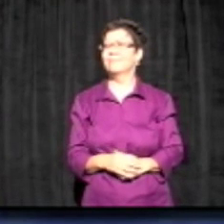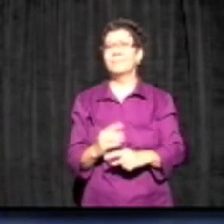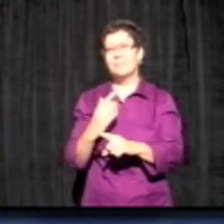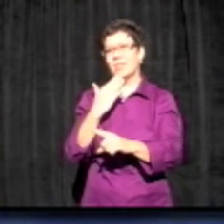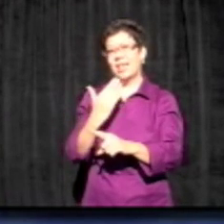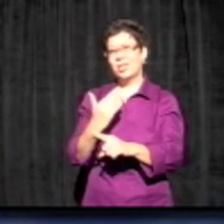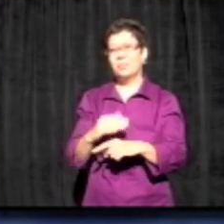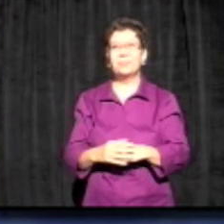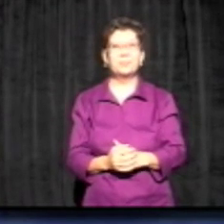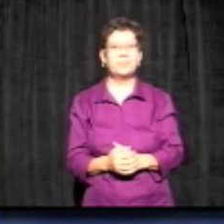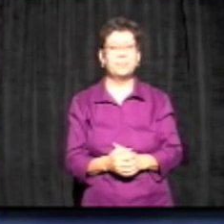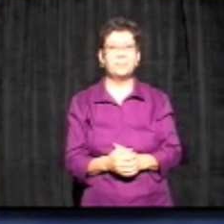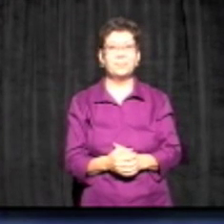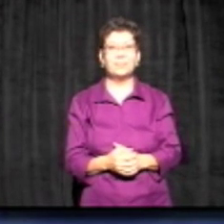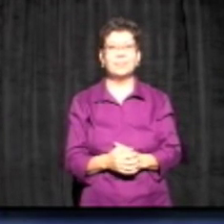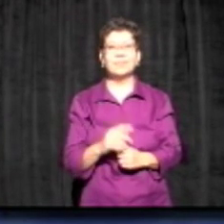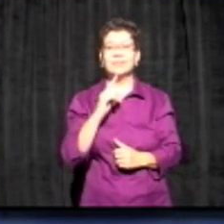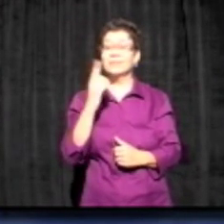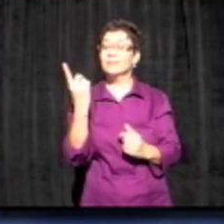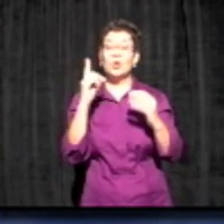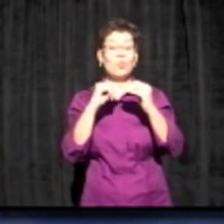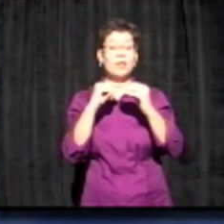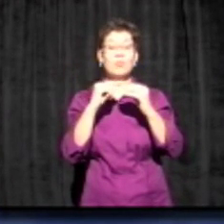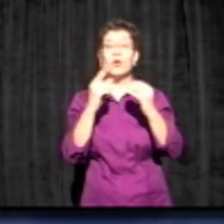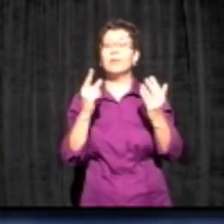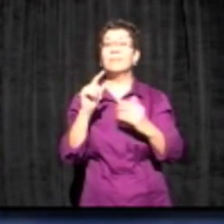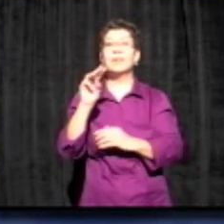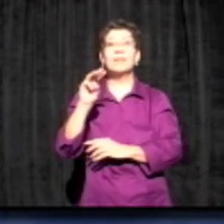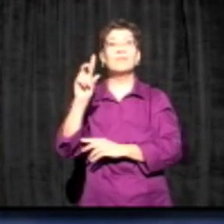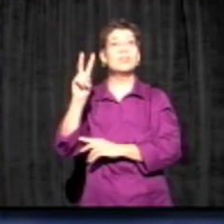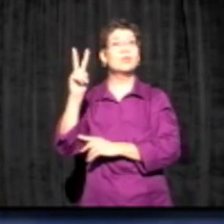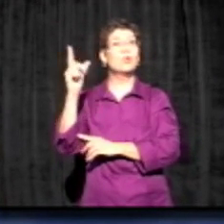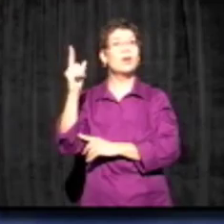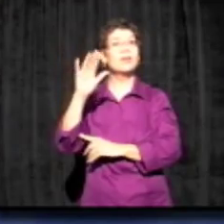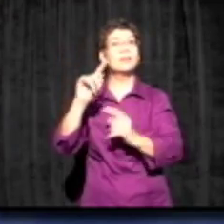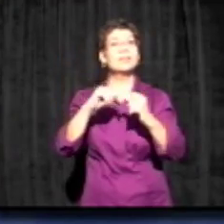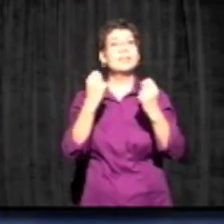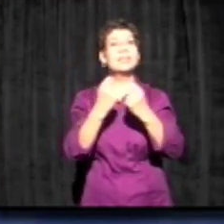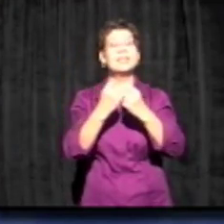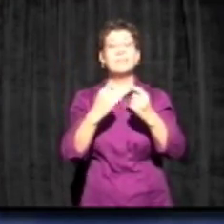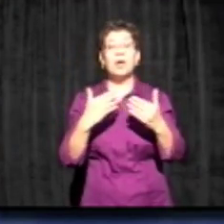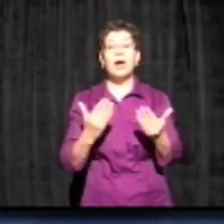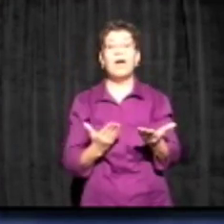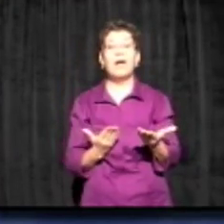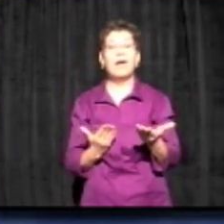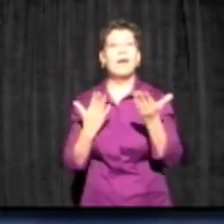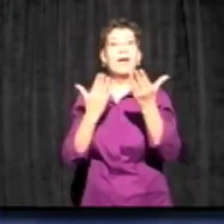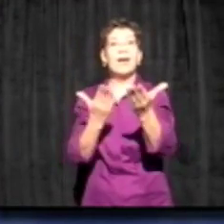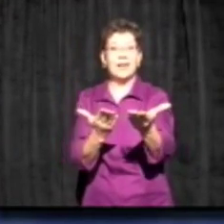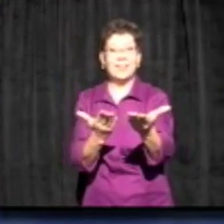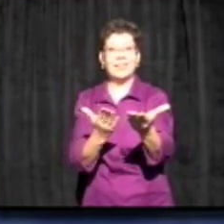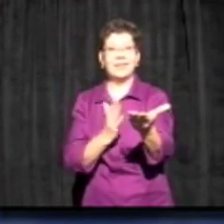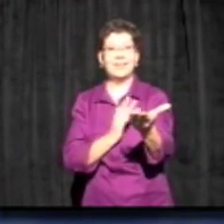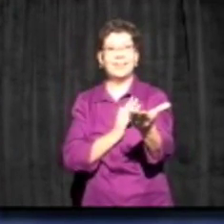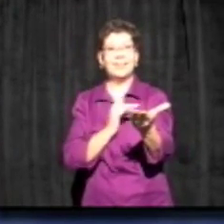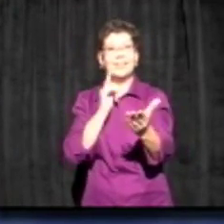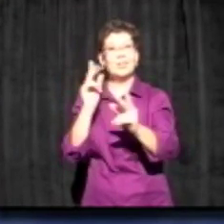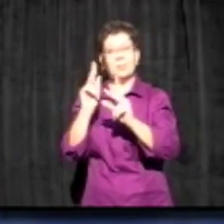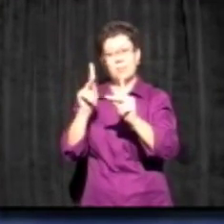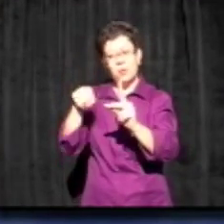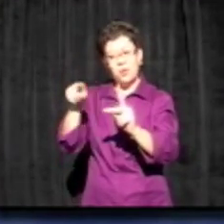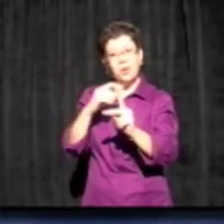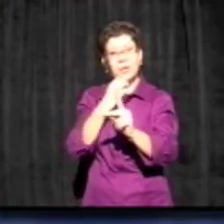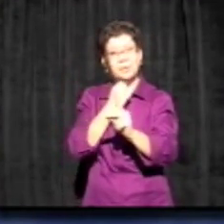you. This is another step that the MV-1 and their team is doing to allow us to have equal footing, equal ground,